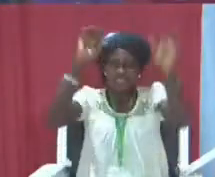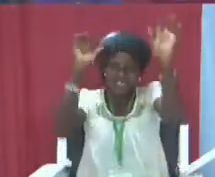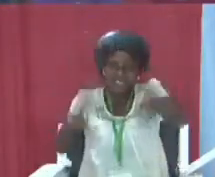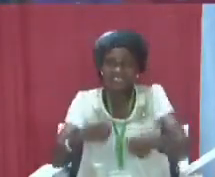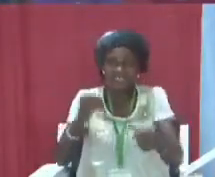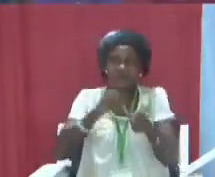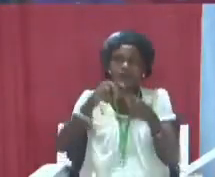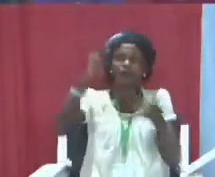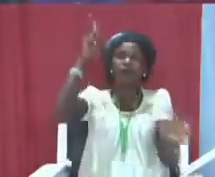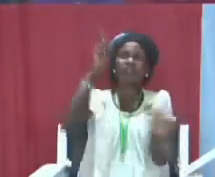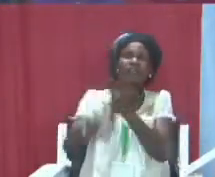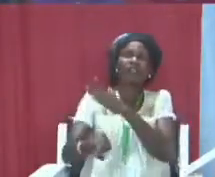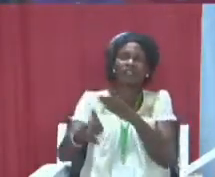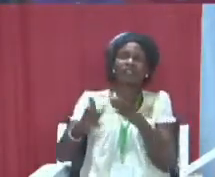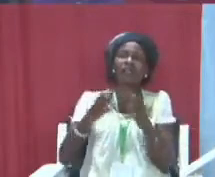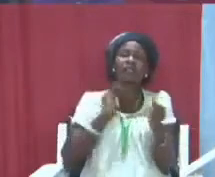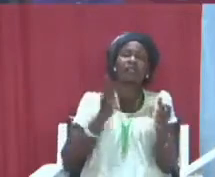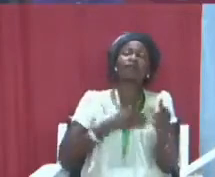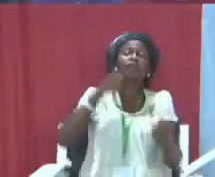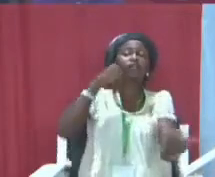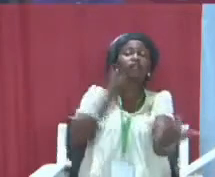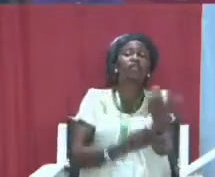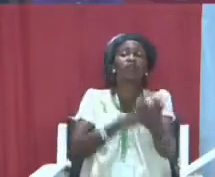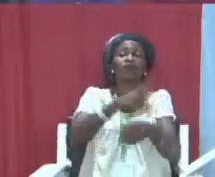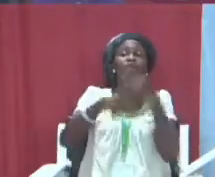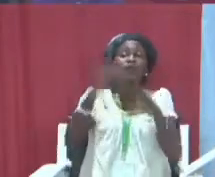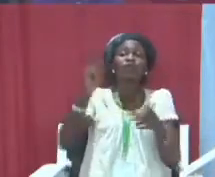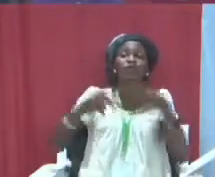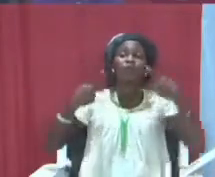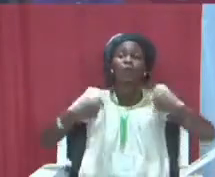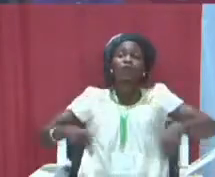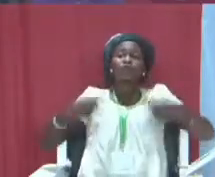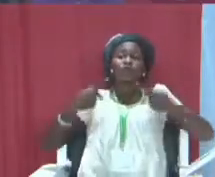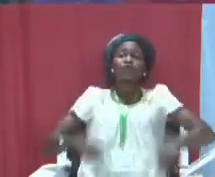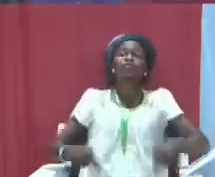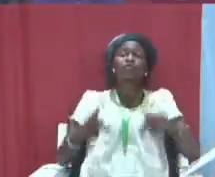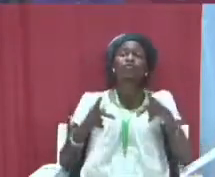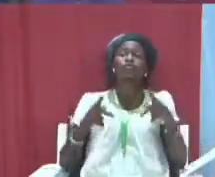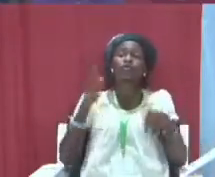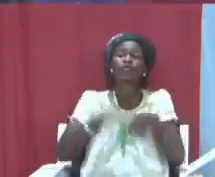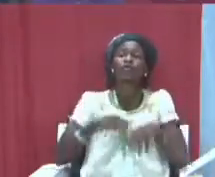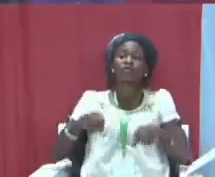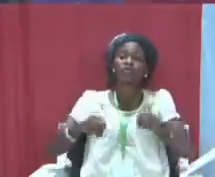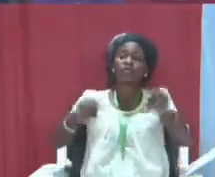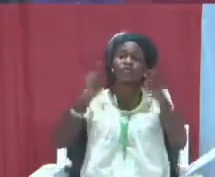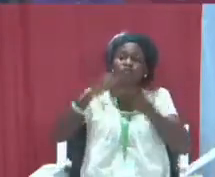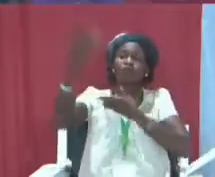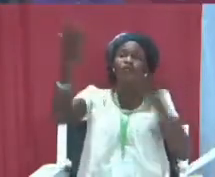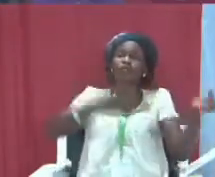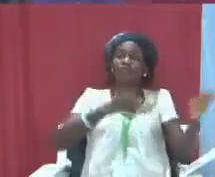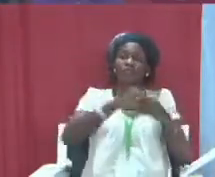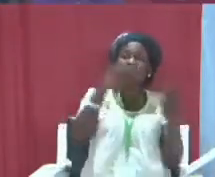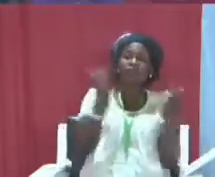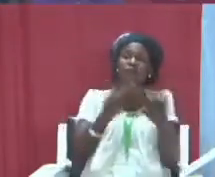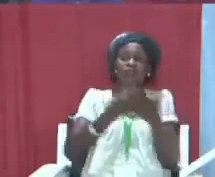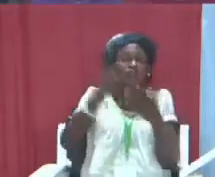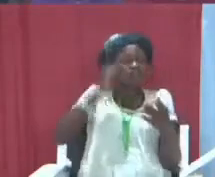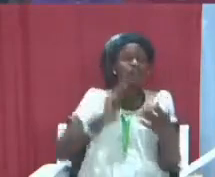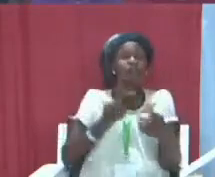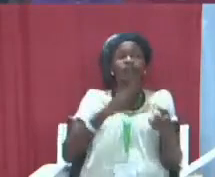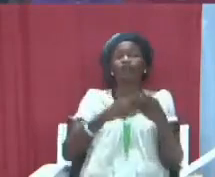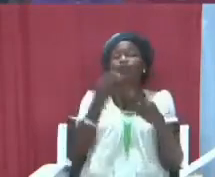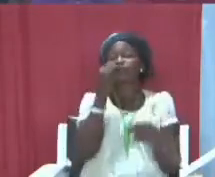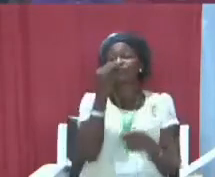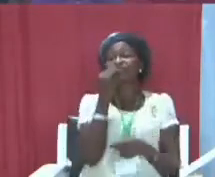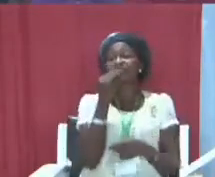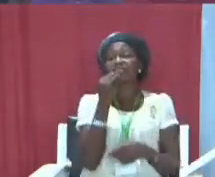kill, and our daughters go out to prostitute and strip to bring in money for us to feed,